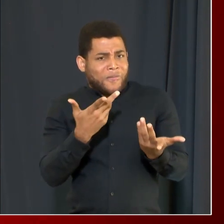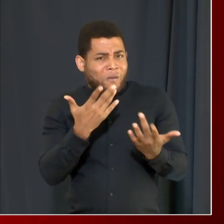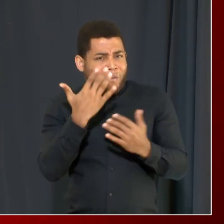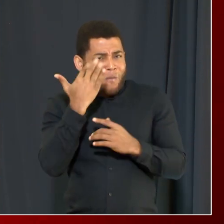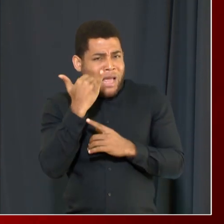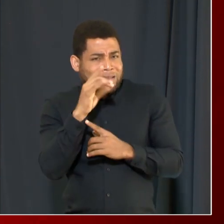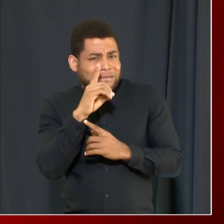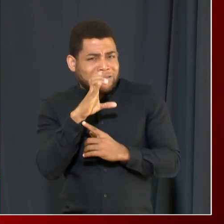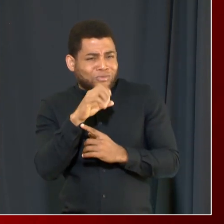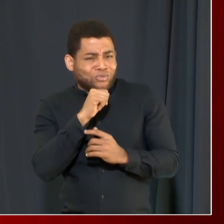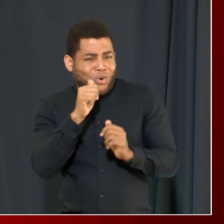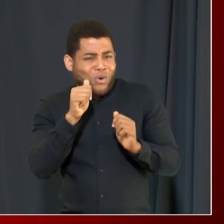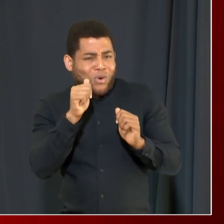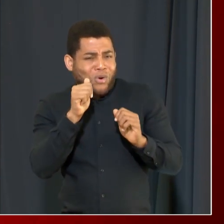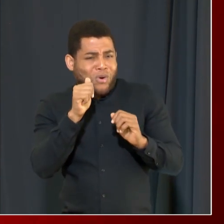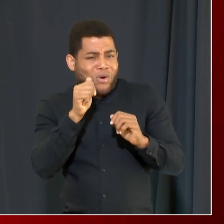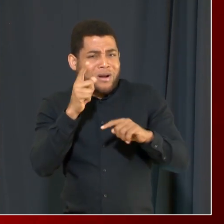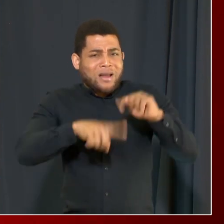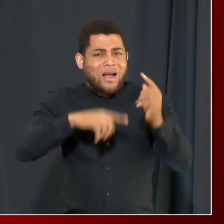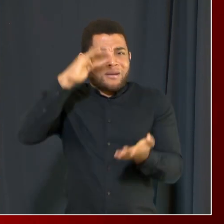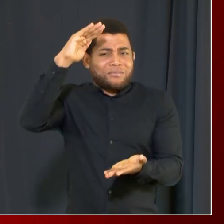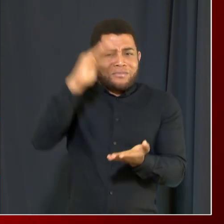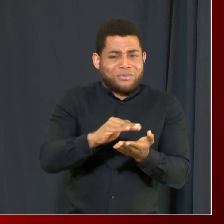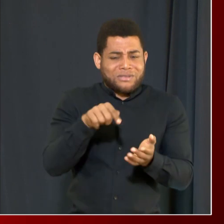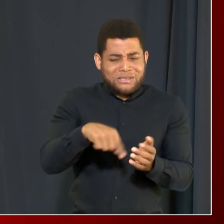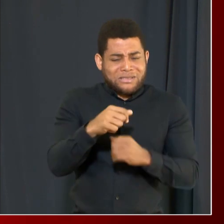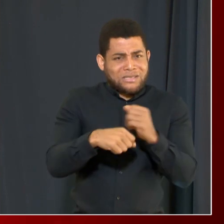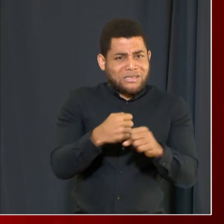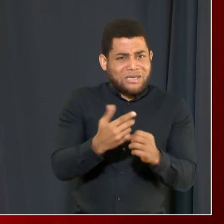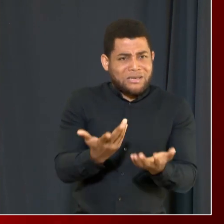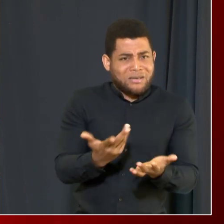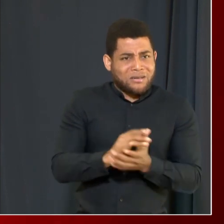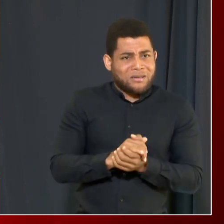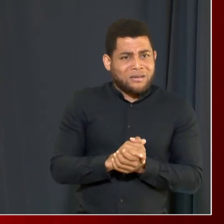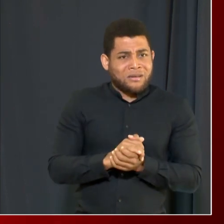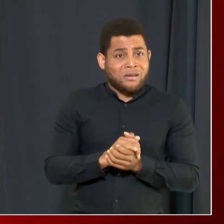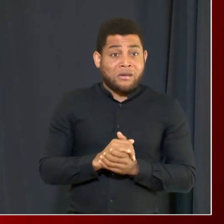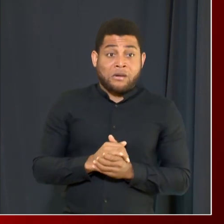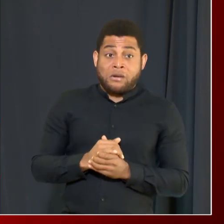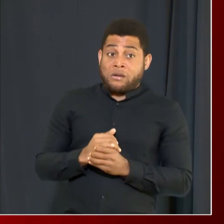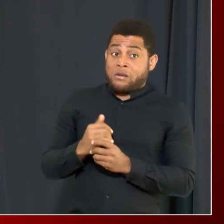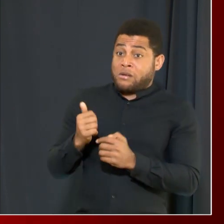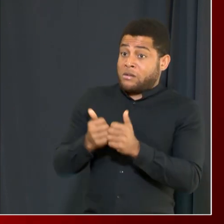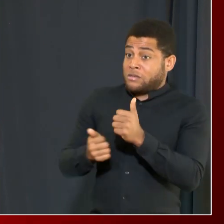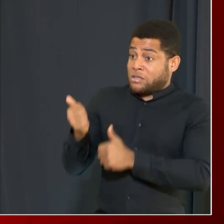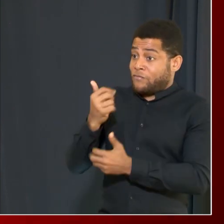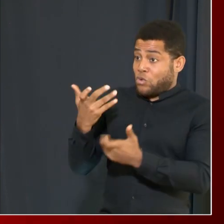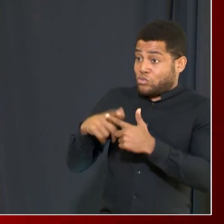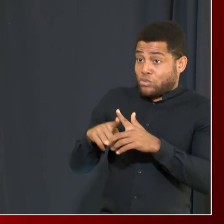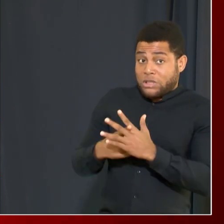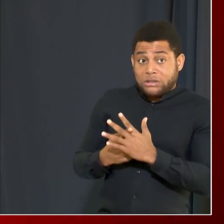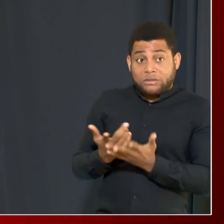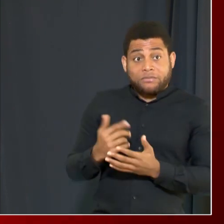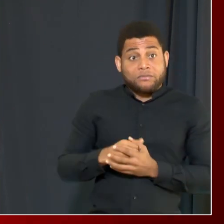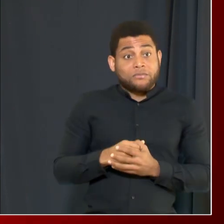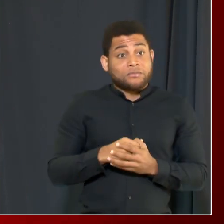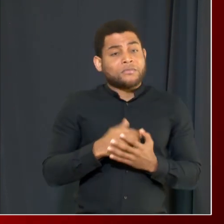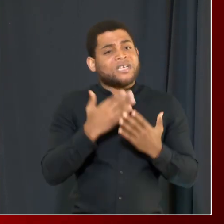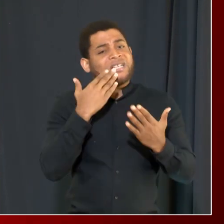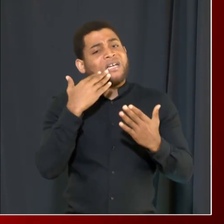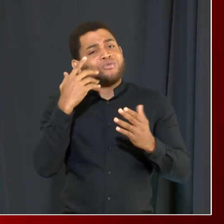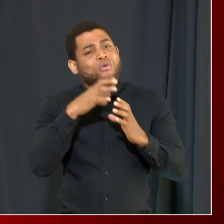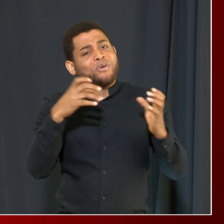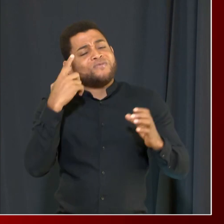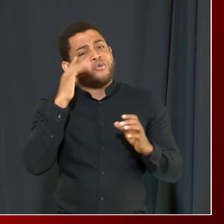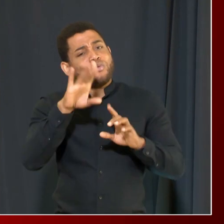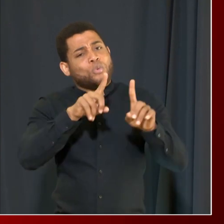to get it down this year? Chief, do you want to start? Yes. Well, Peter, thank you for the question. I think for us, we're seeing a